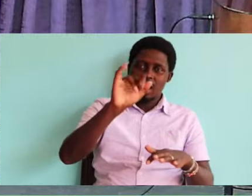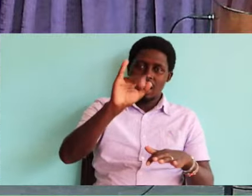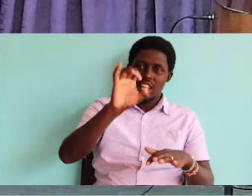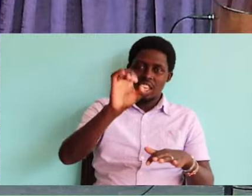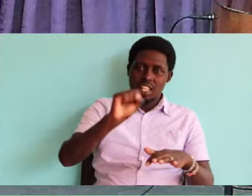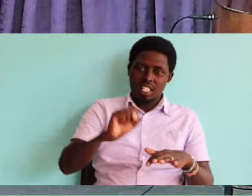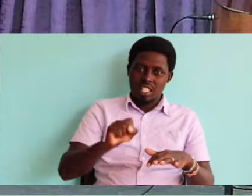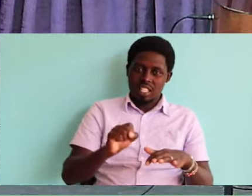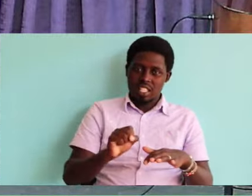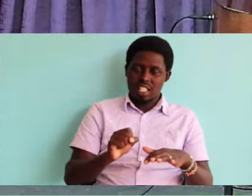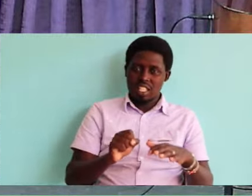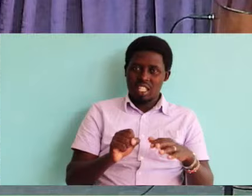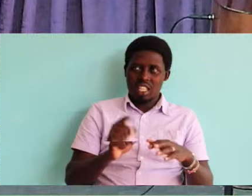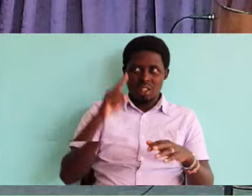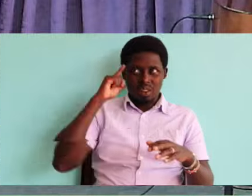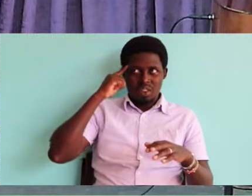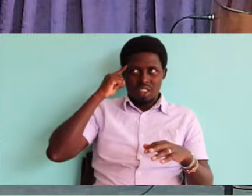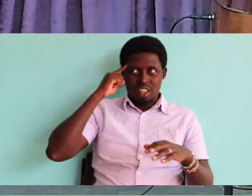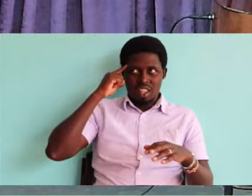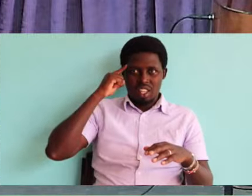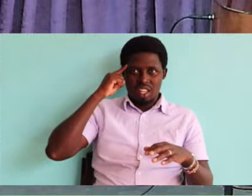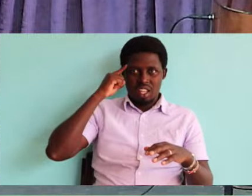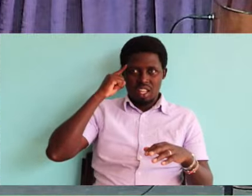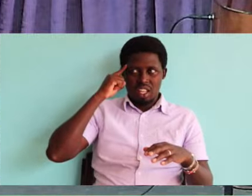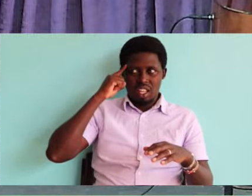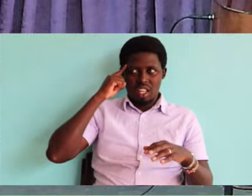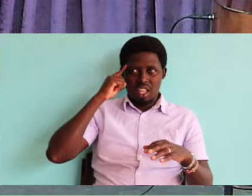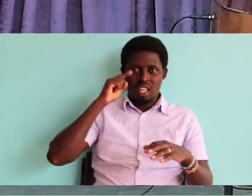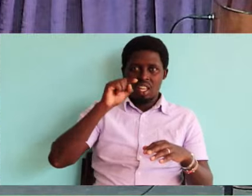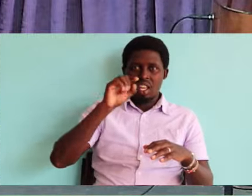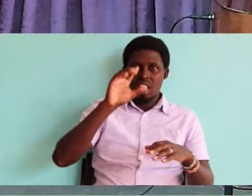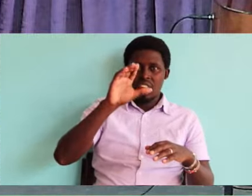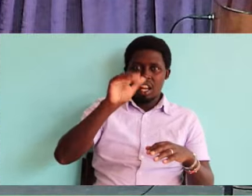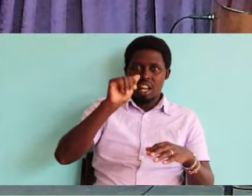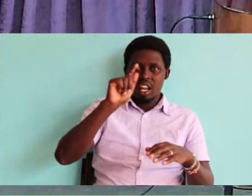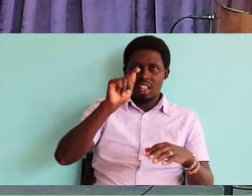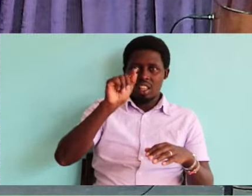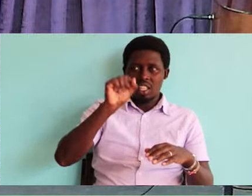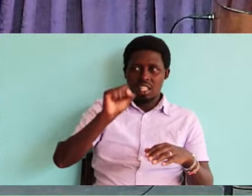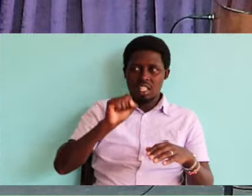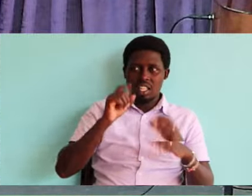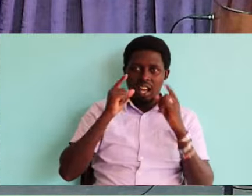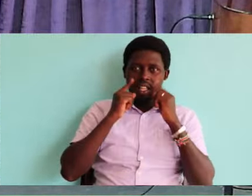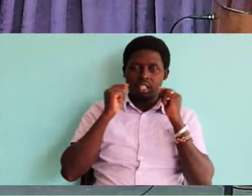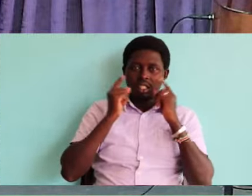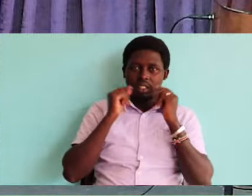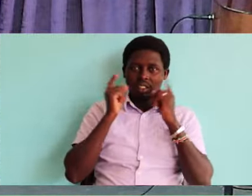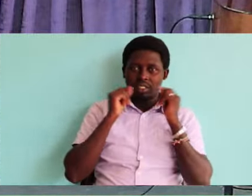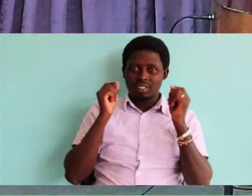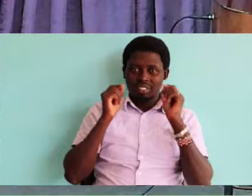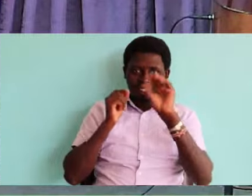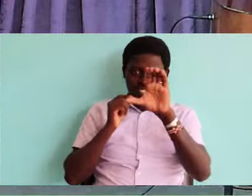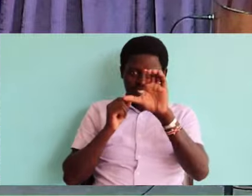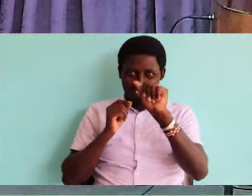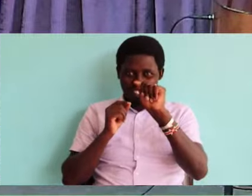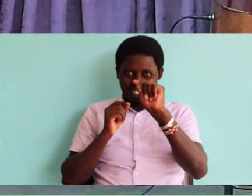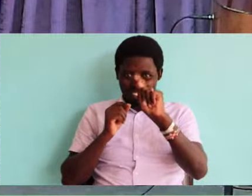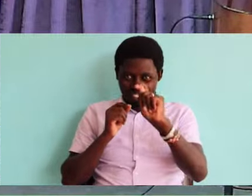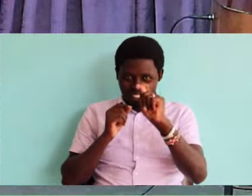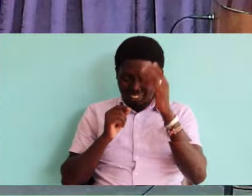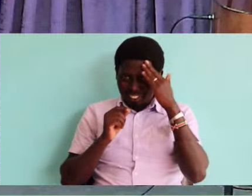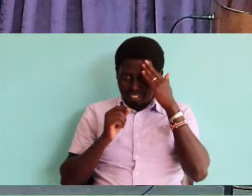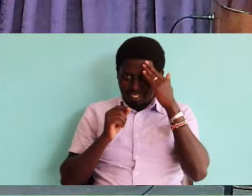of CATS, continuous assessment tests. But I know some of